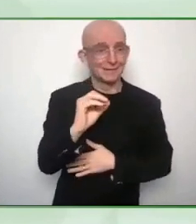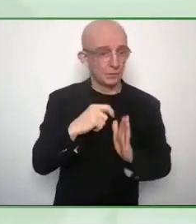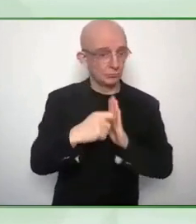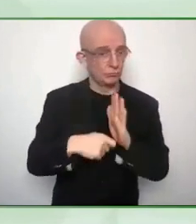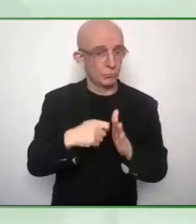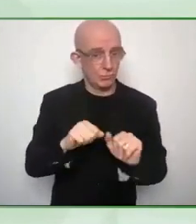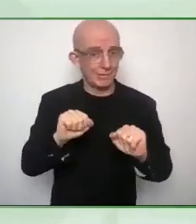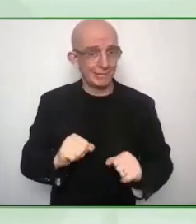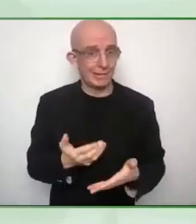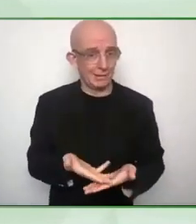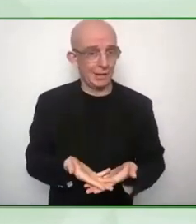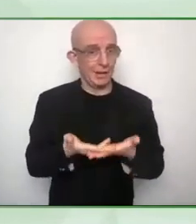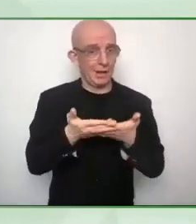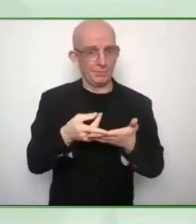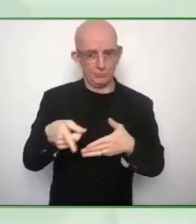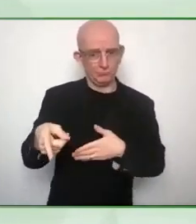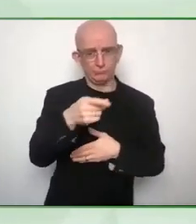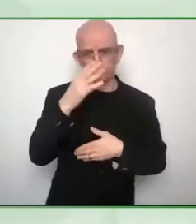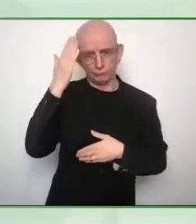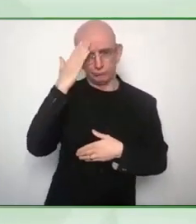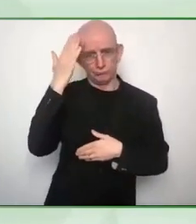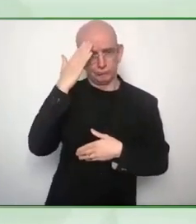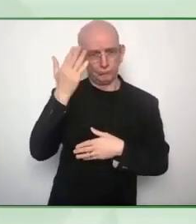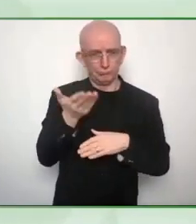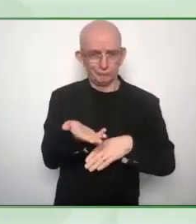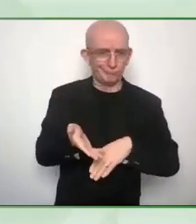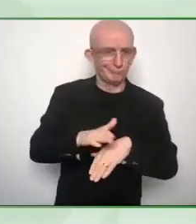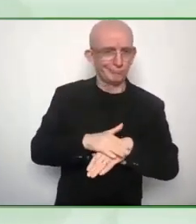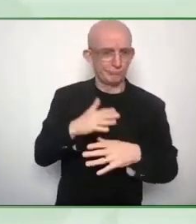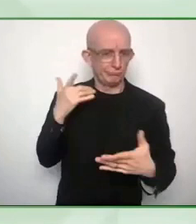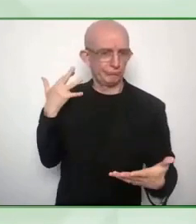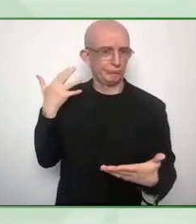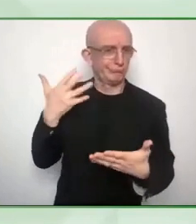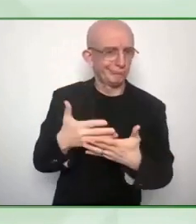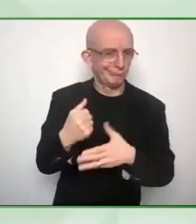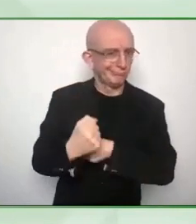households with members with disabilities, community-based network development